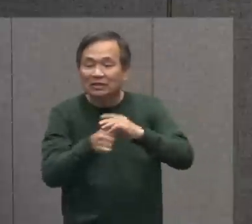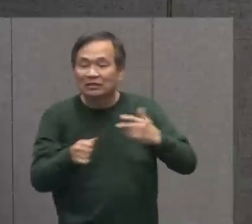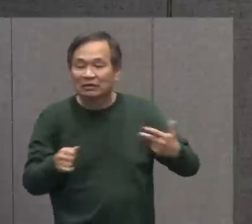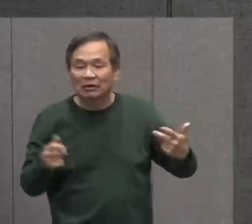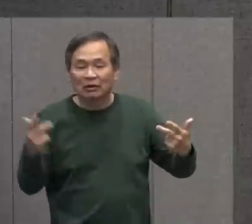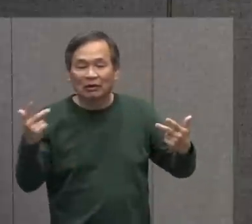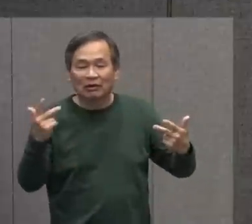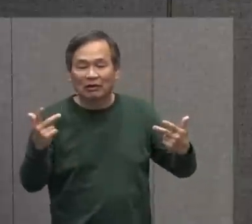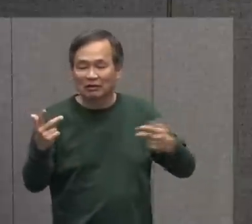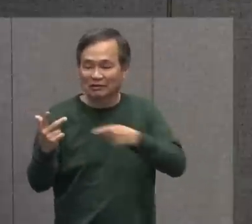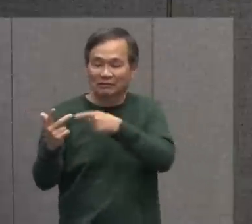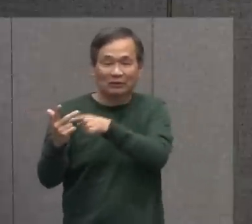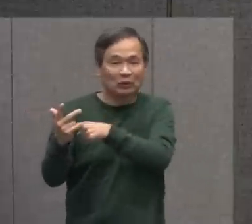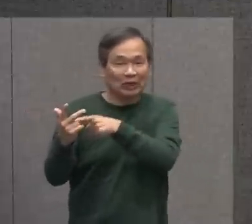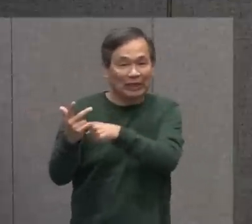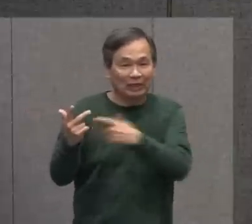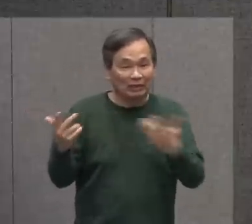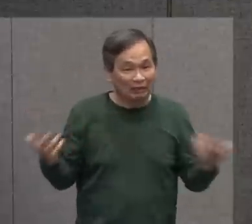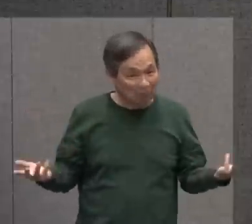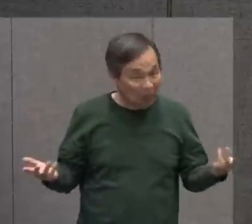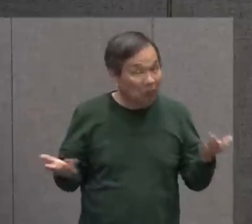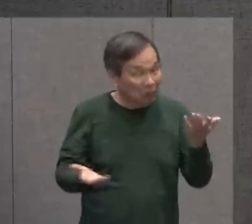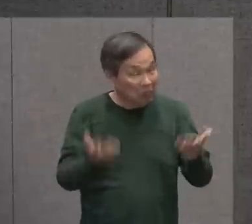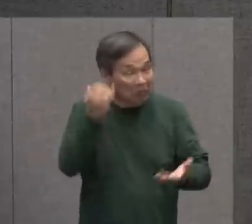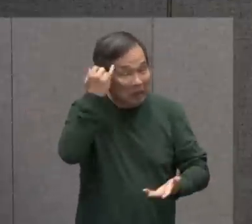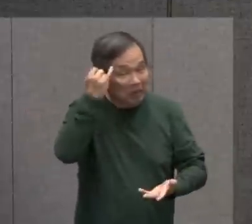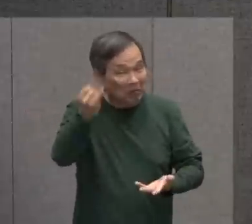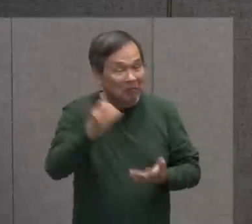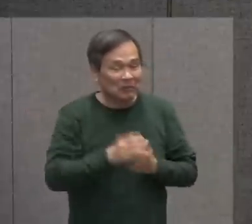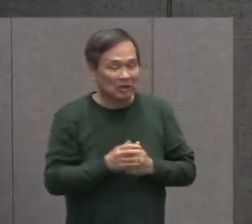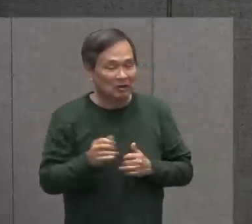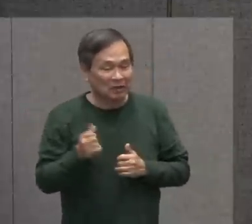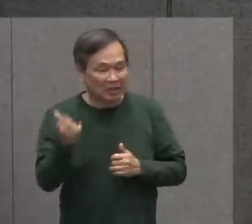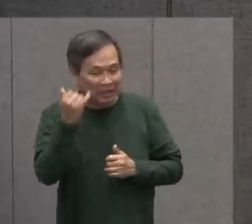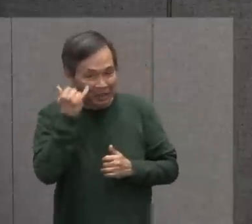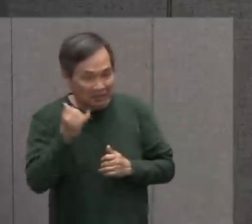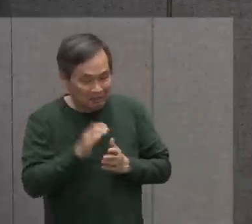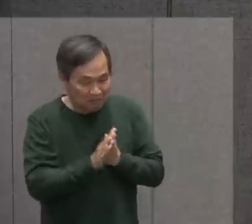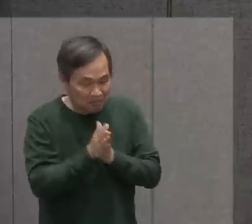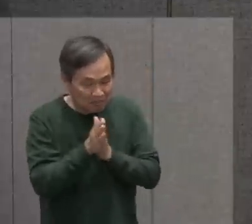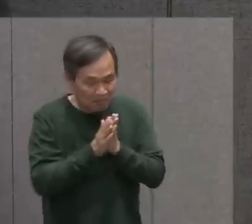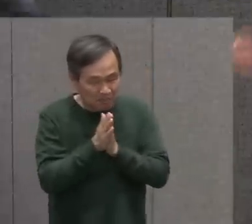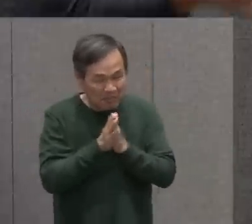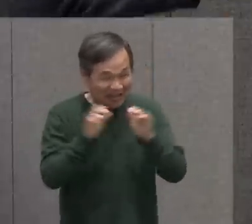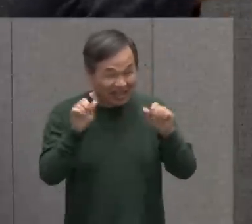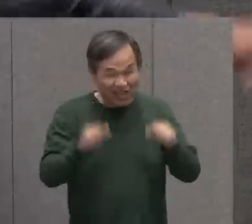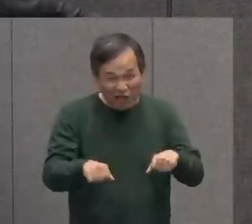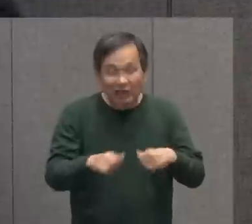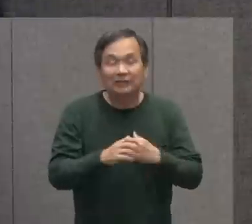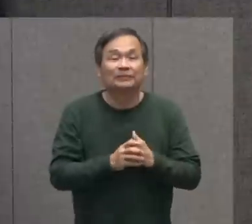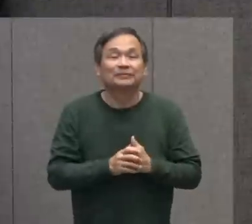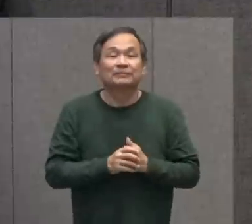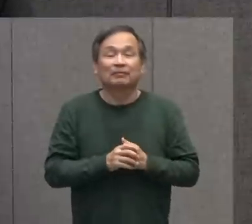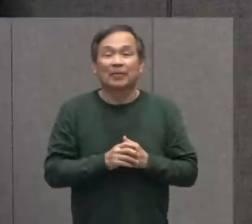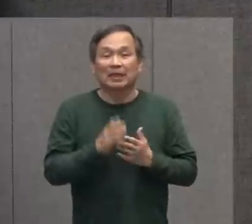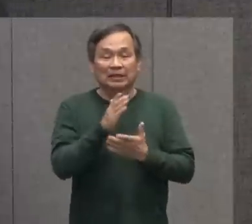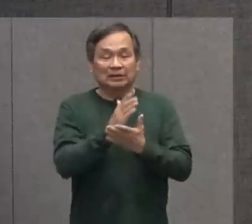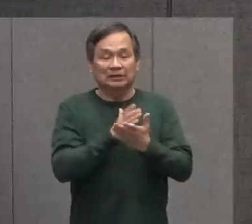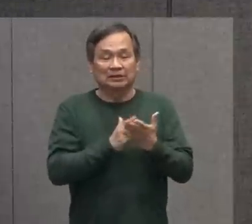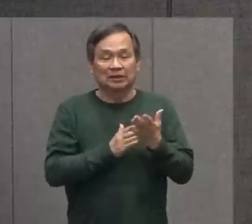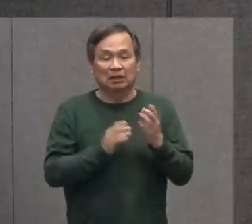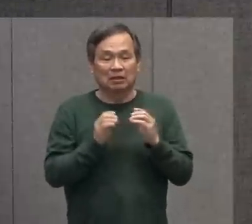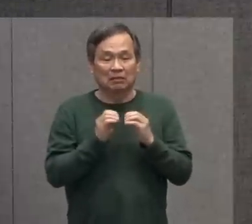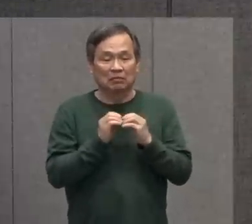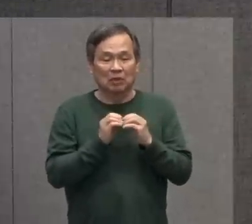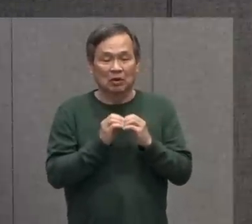I could also think, just like I did the last time, about adding on some more holes to